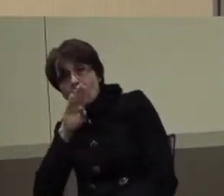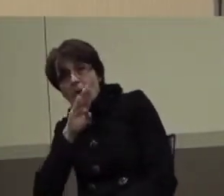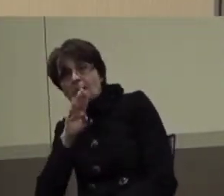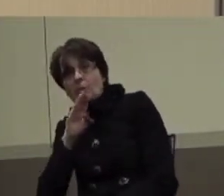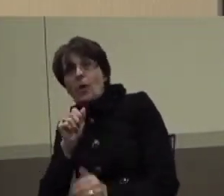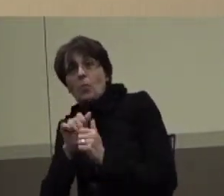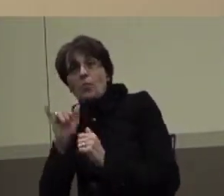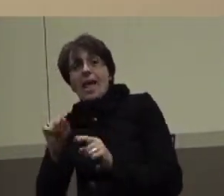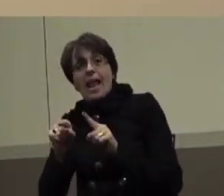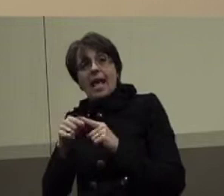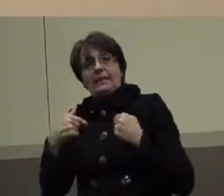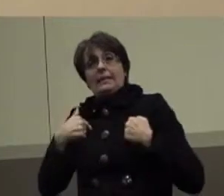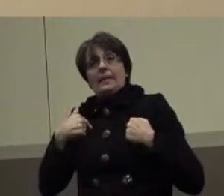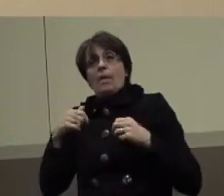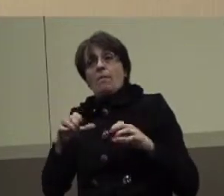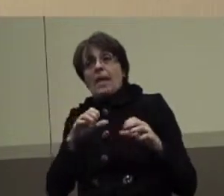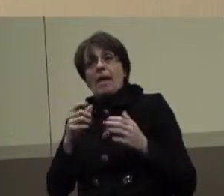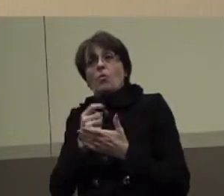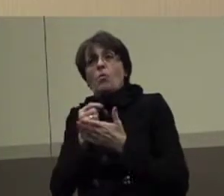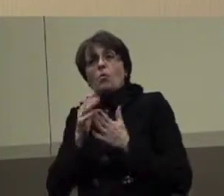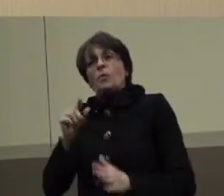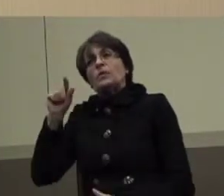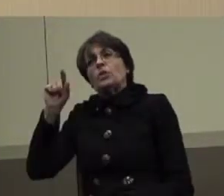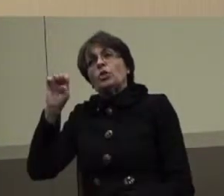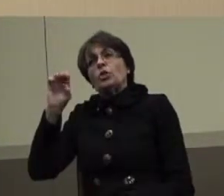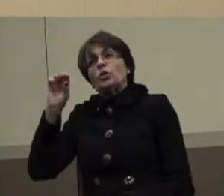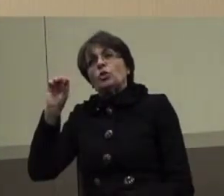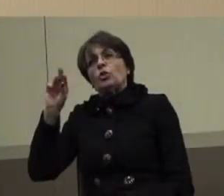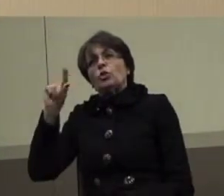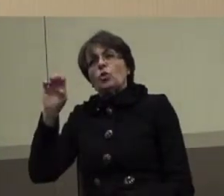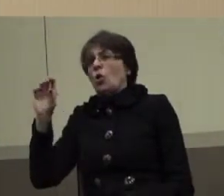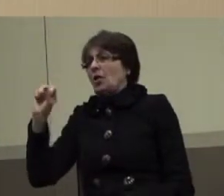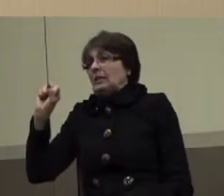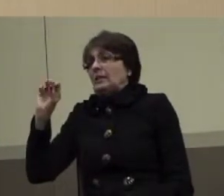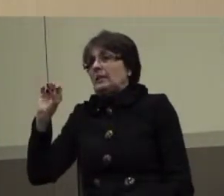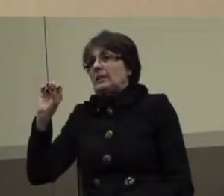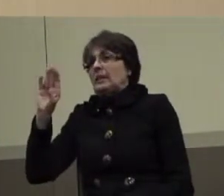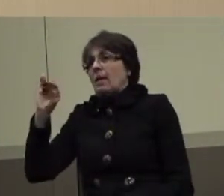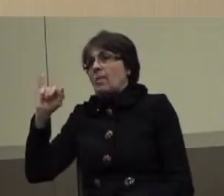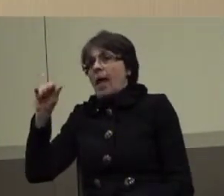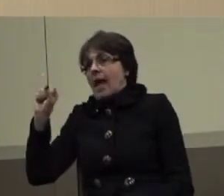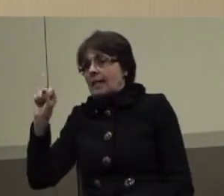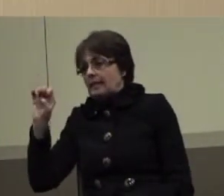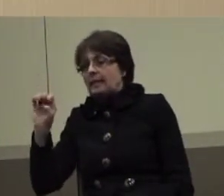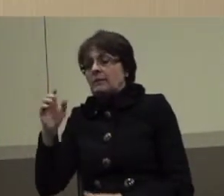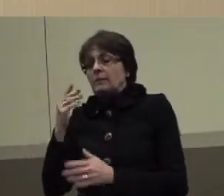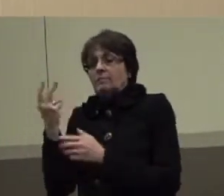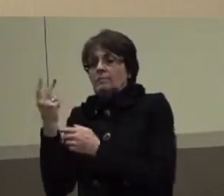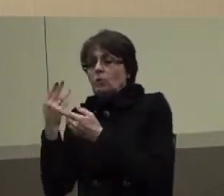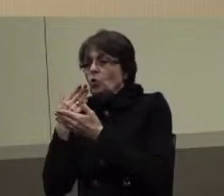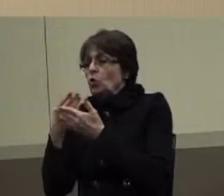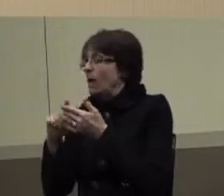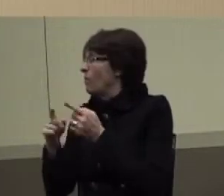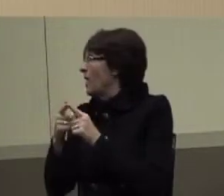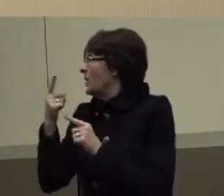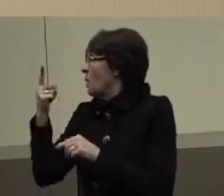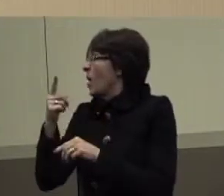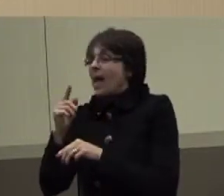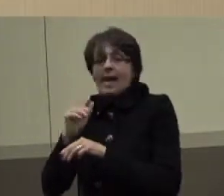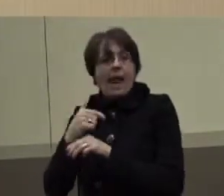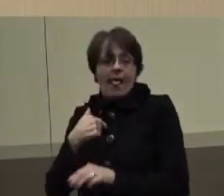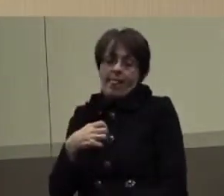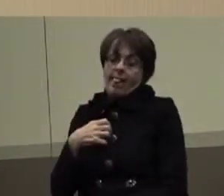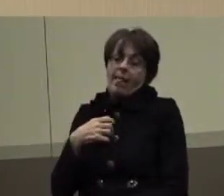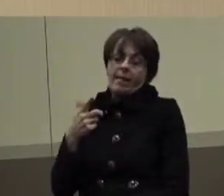a behavior therapist, and George Sagai is a good friend of mine, and one night, late at night, I was lamenting the fact that I had had